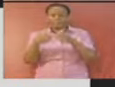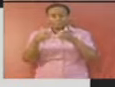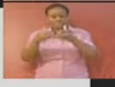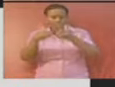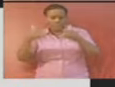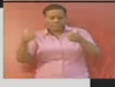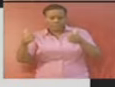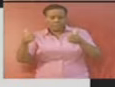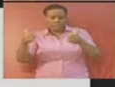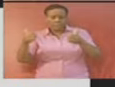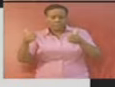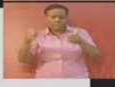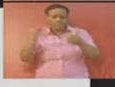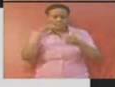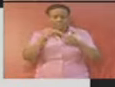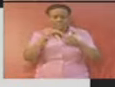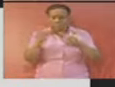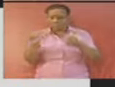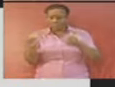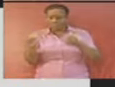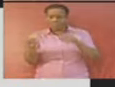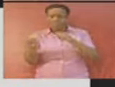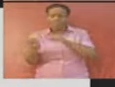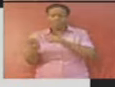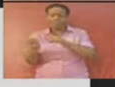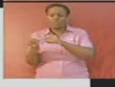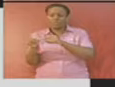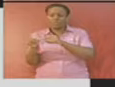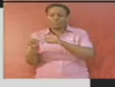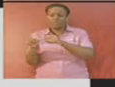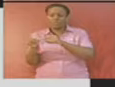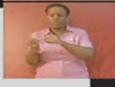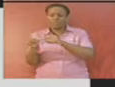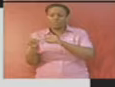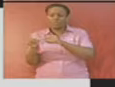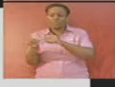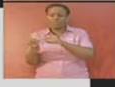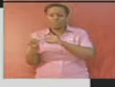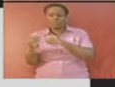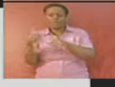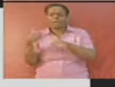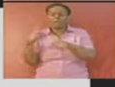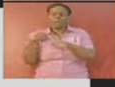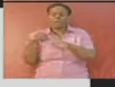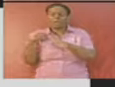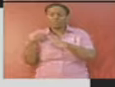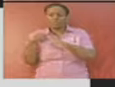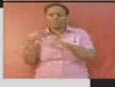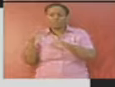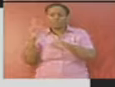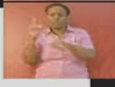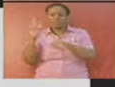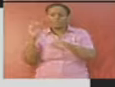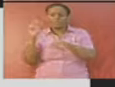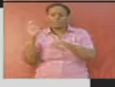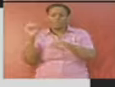DNA of the inoculating strain into the human's body, and